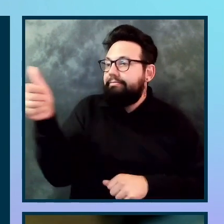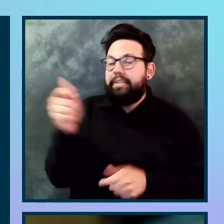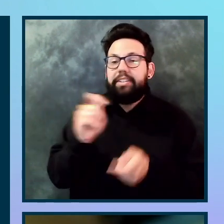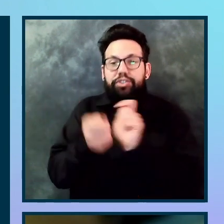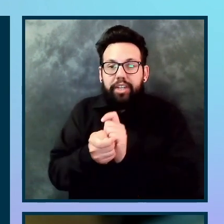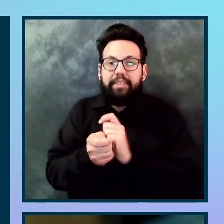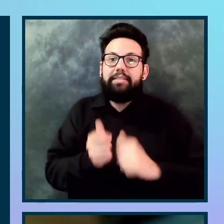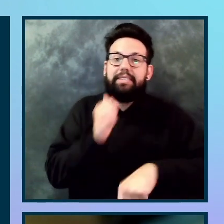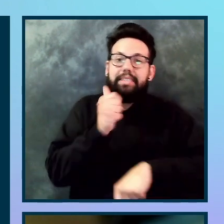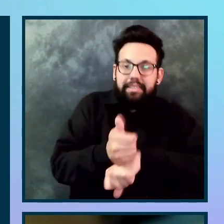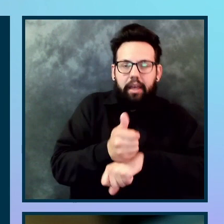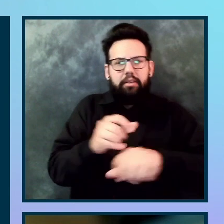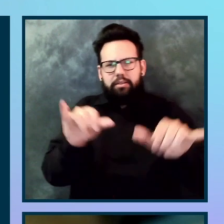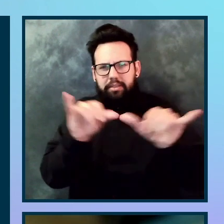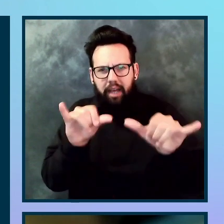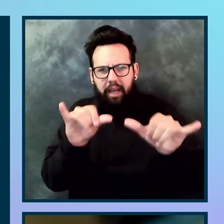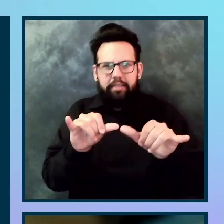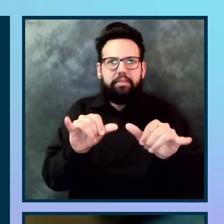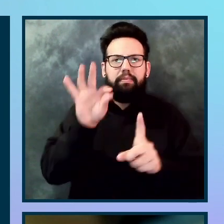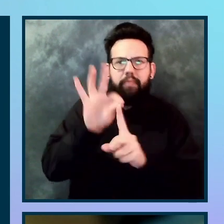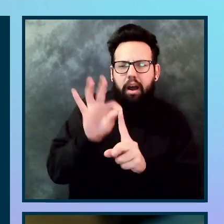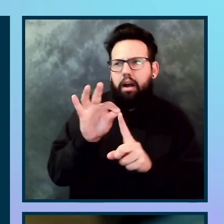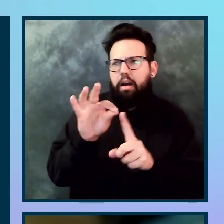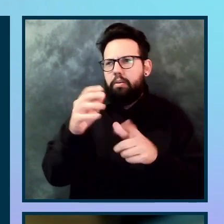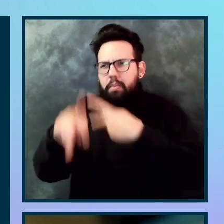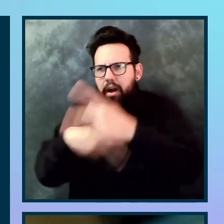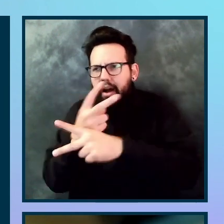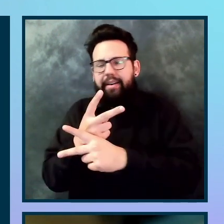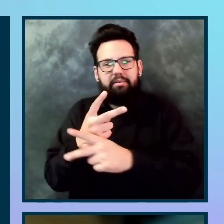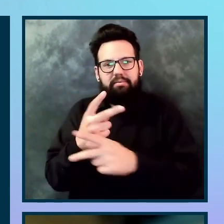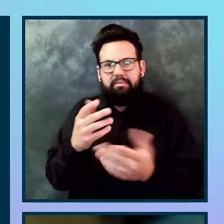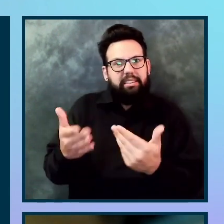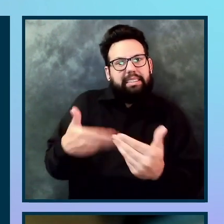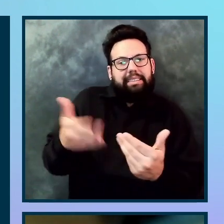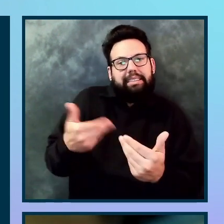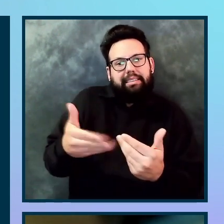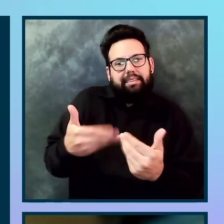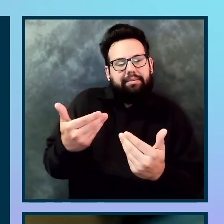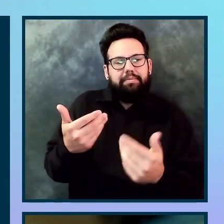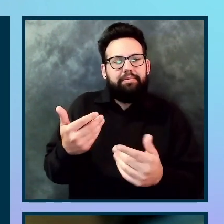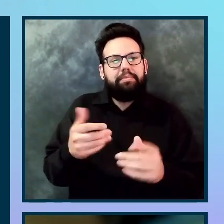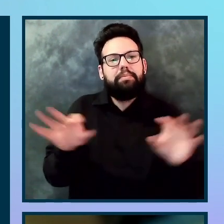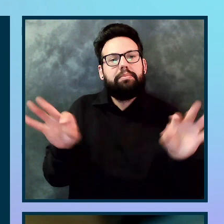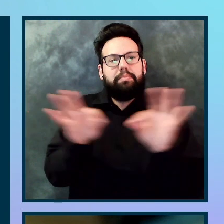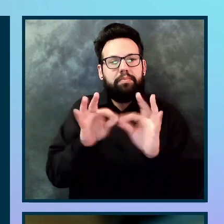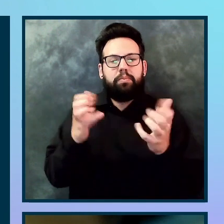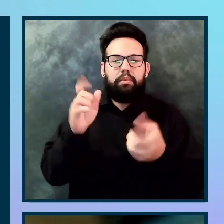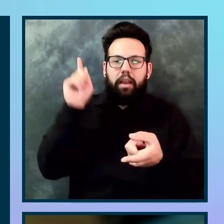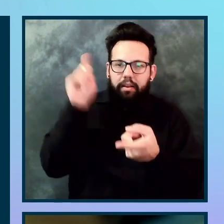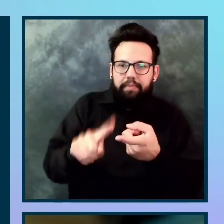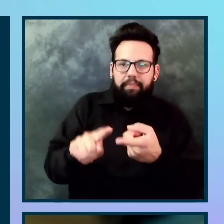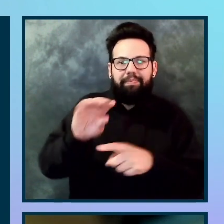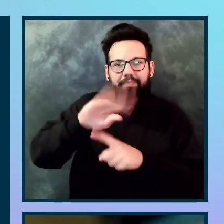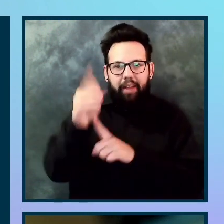using a drop-down or by just changing a slider. We also want to make sure that we're limiting flashing and blinking content